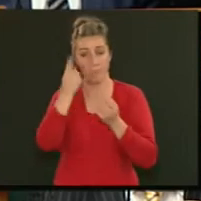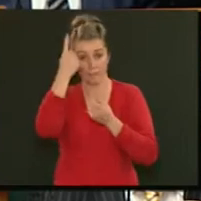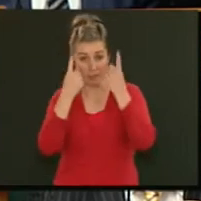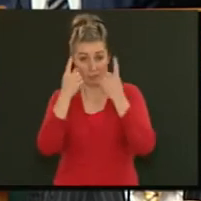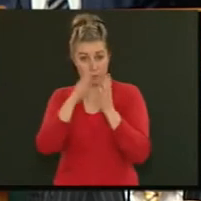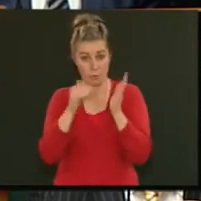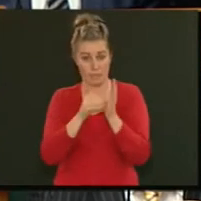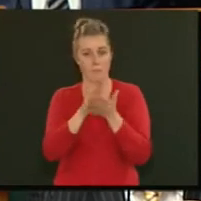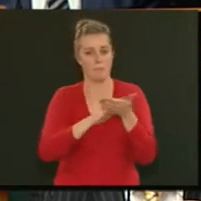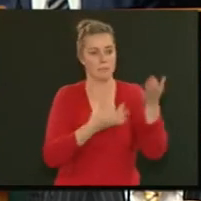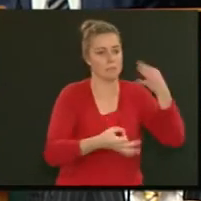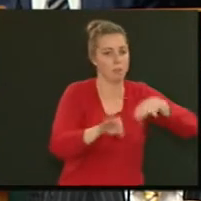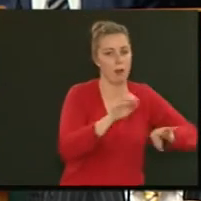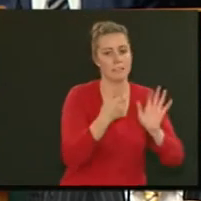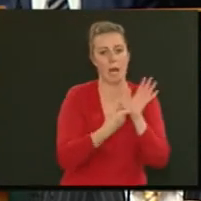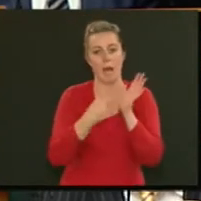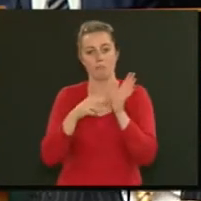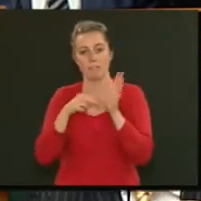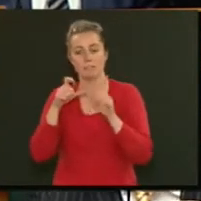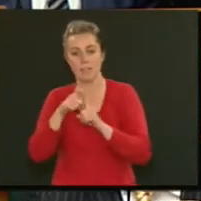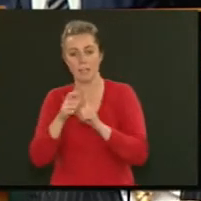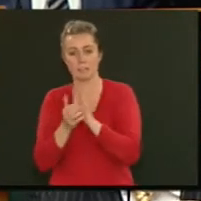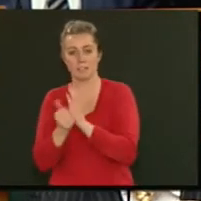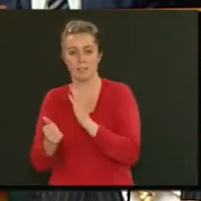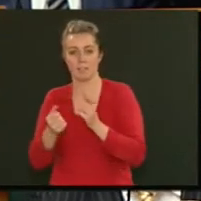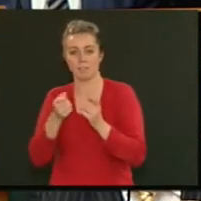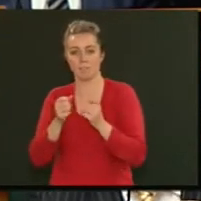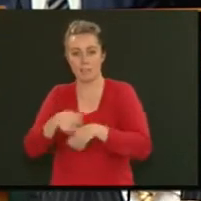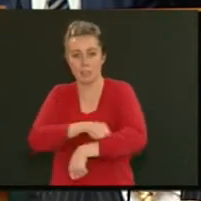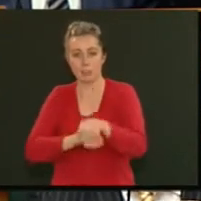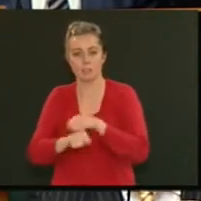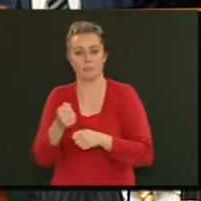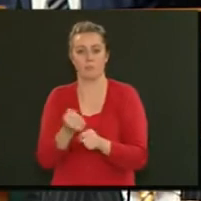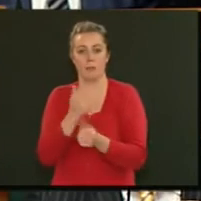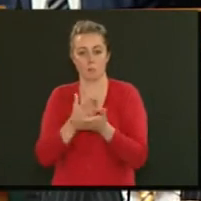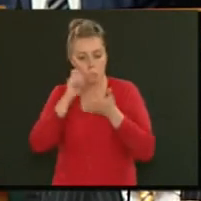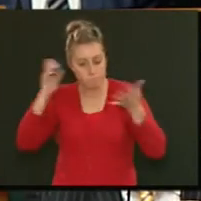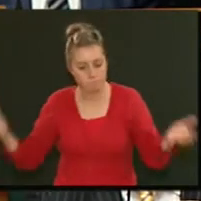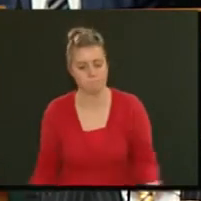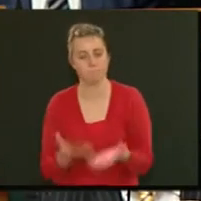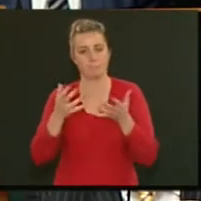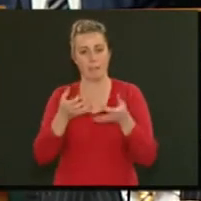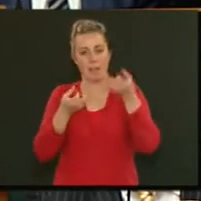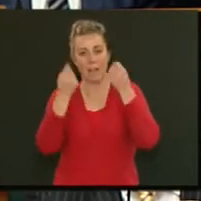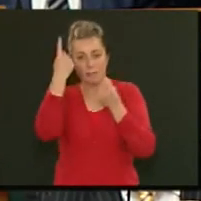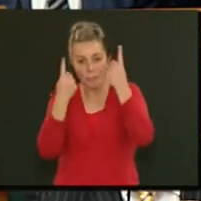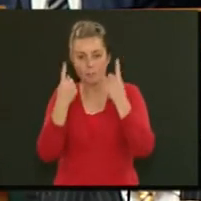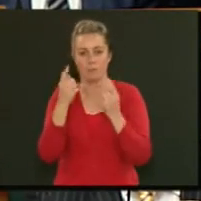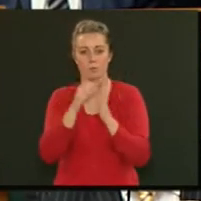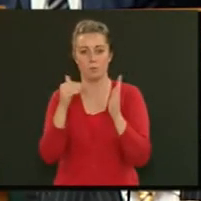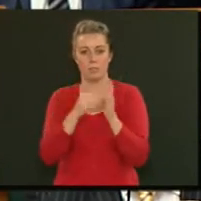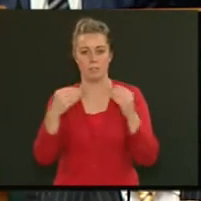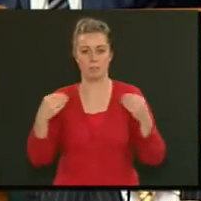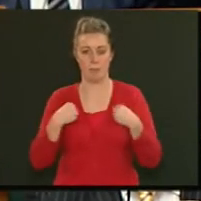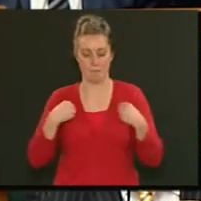of science, R&D and skills initiatives that are working together to lift the innovation activity of New Zealand